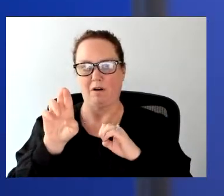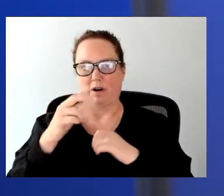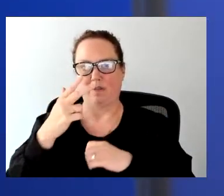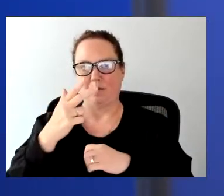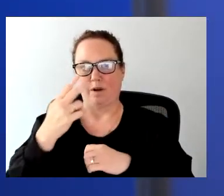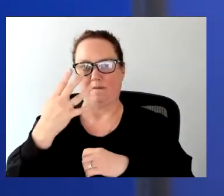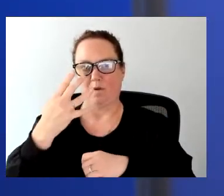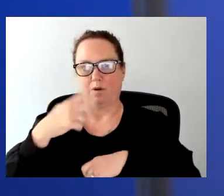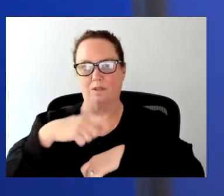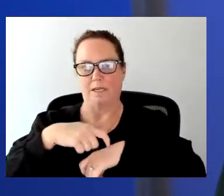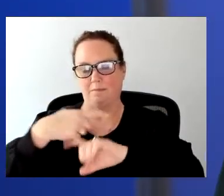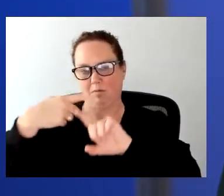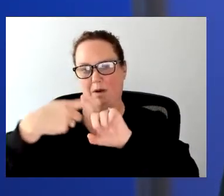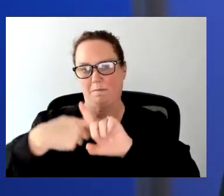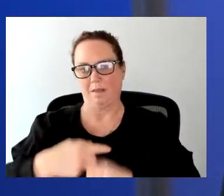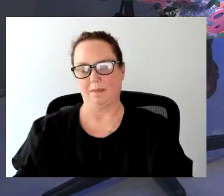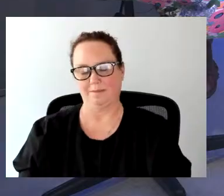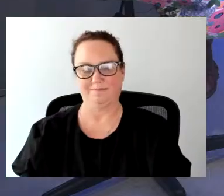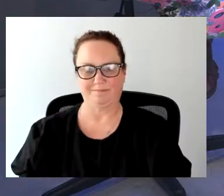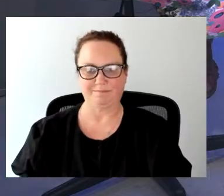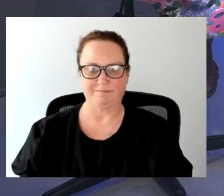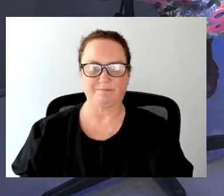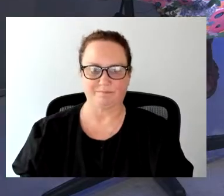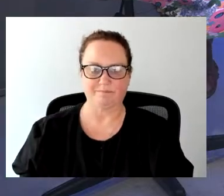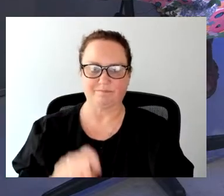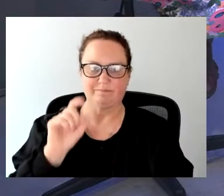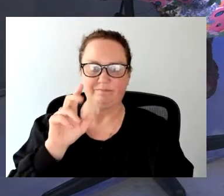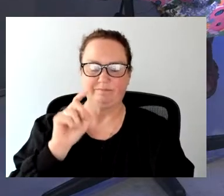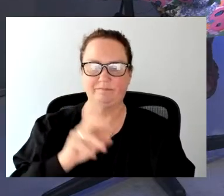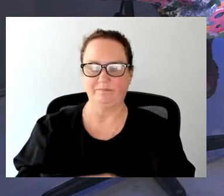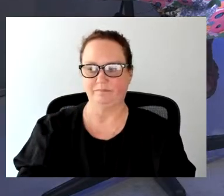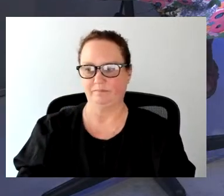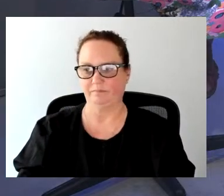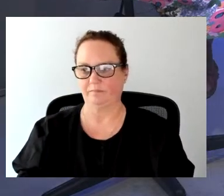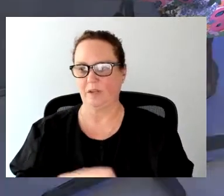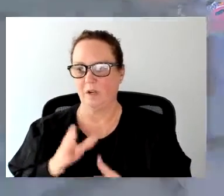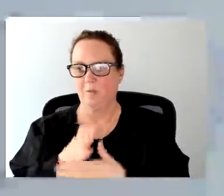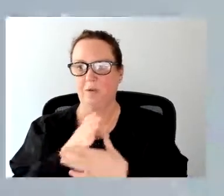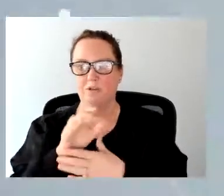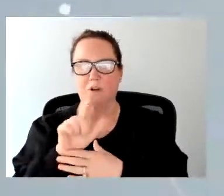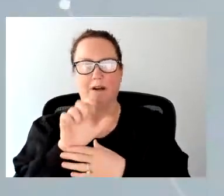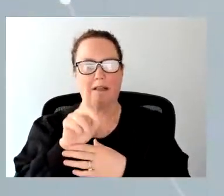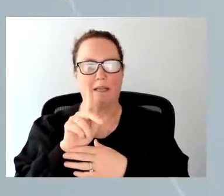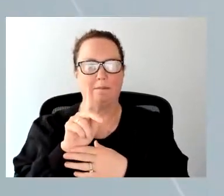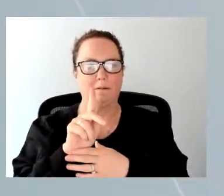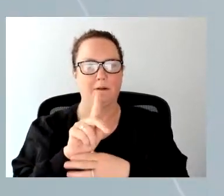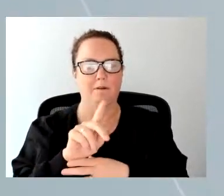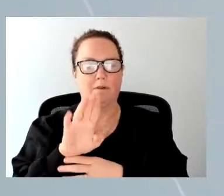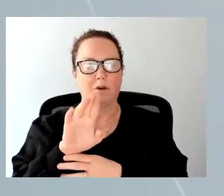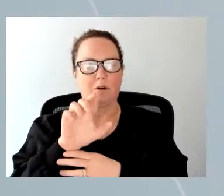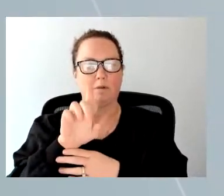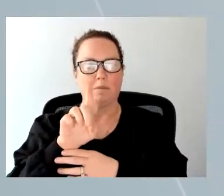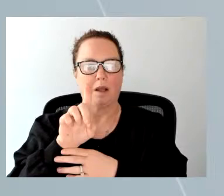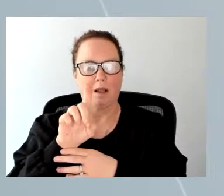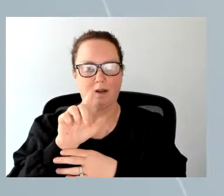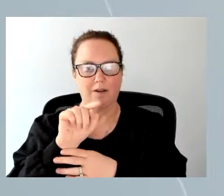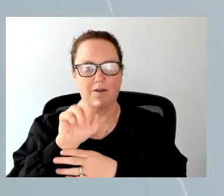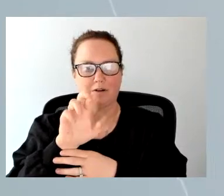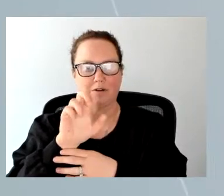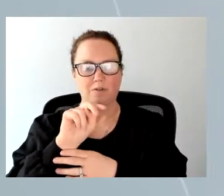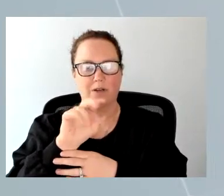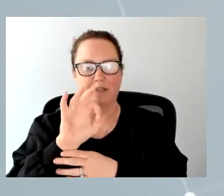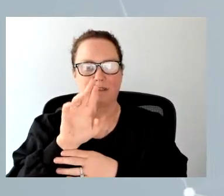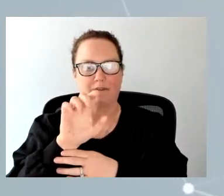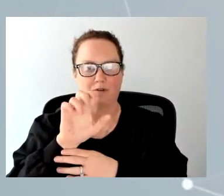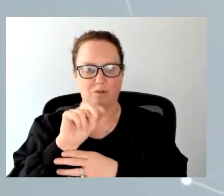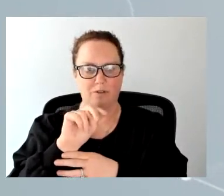in 1 month. Okay. So you also shared a clip from one of your blood transfusions, Yes. out with the old and in with the new.